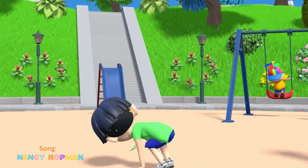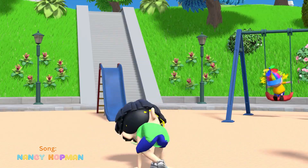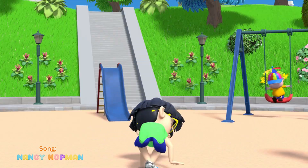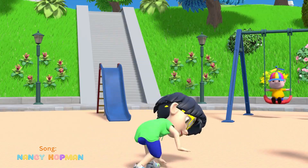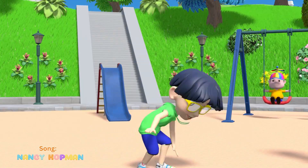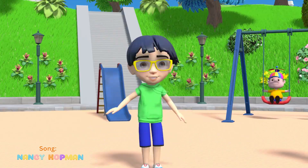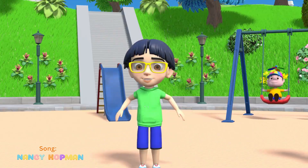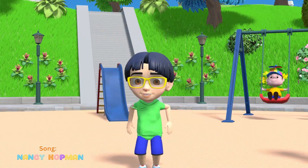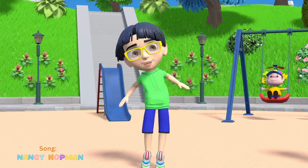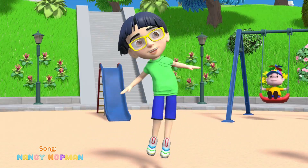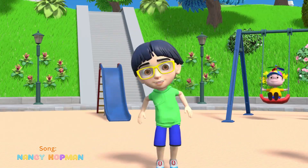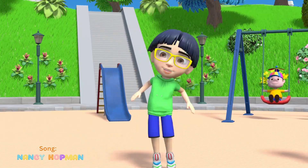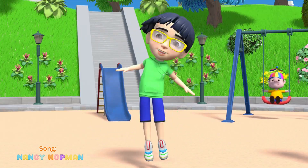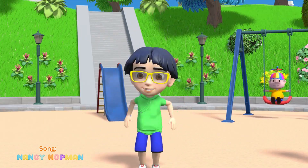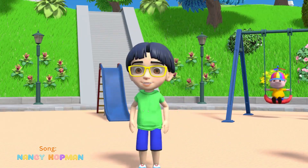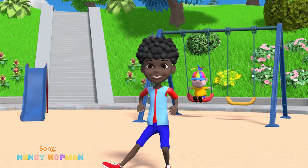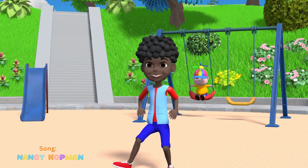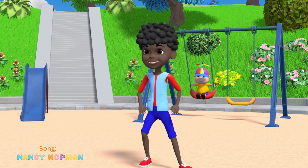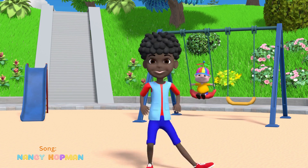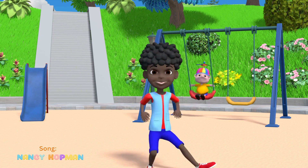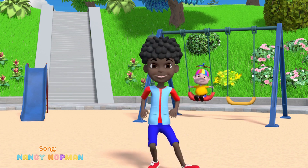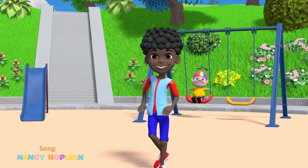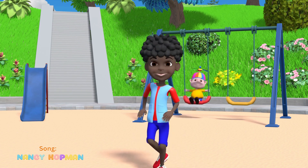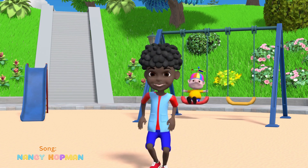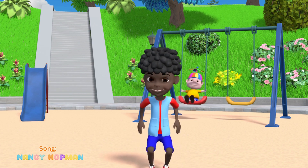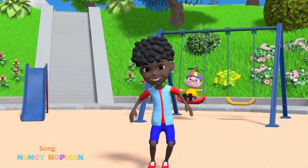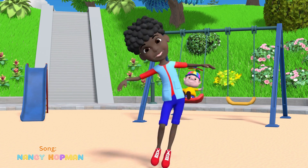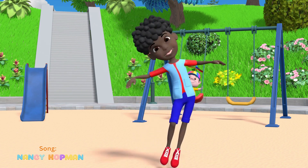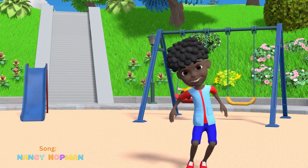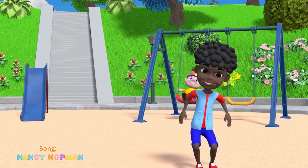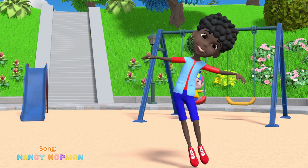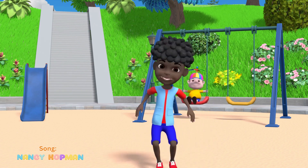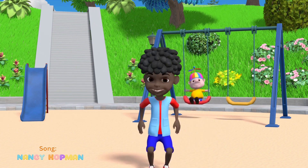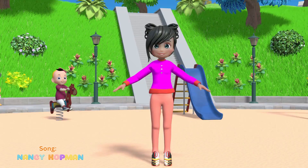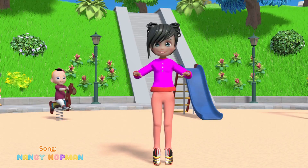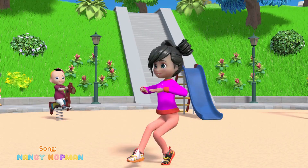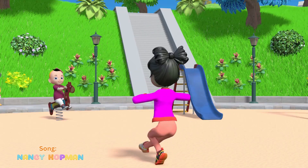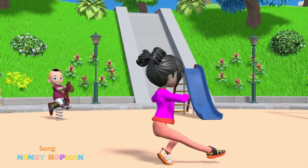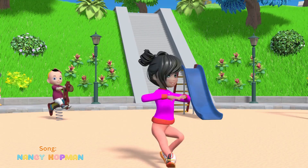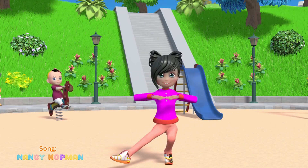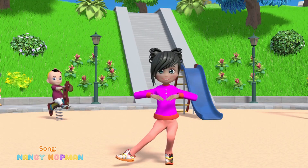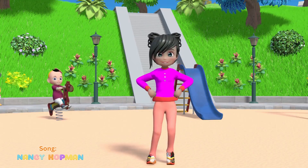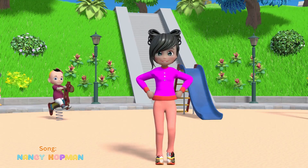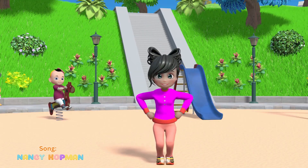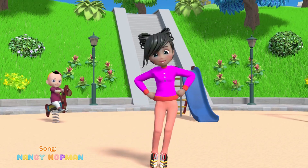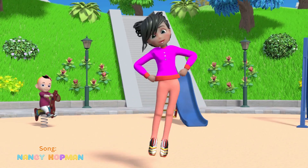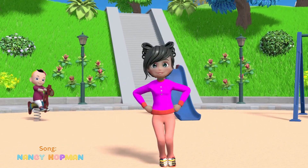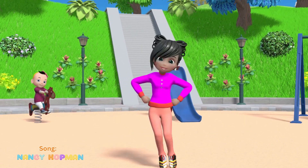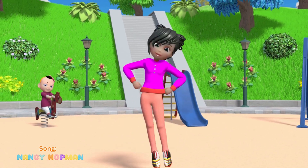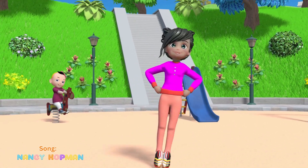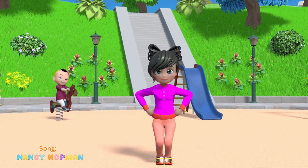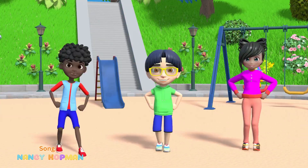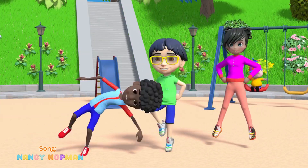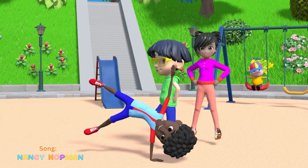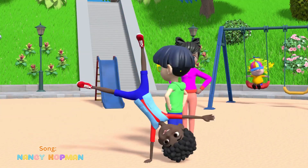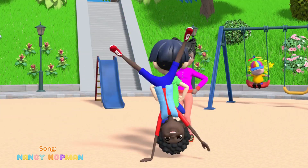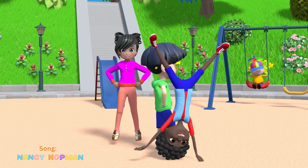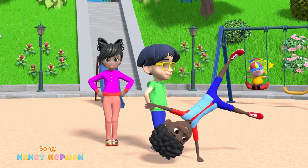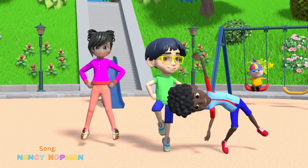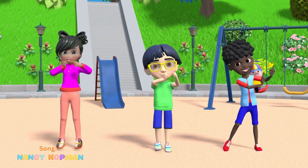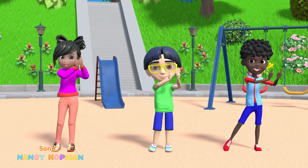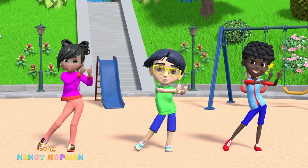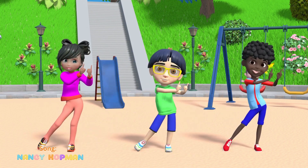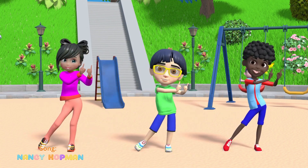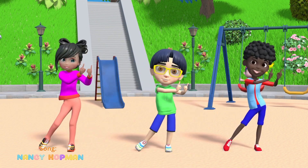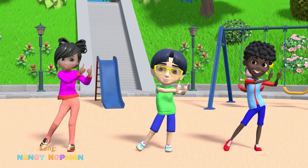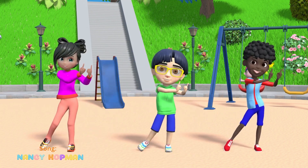One, two, three, jump. One, two, three, jump. One, two, three, jump. This time